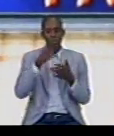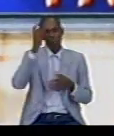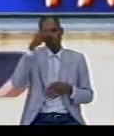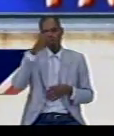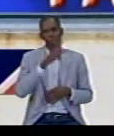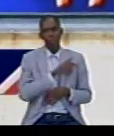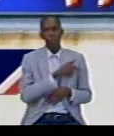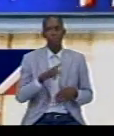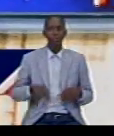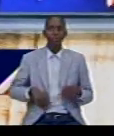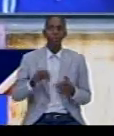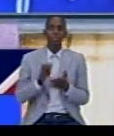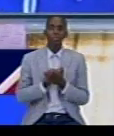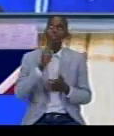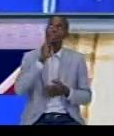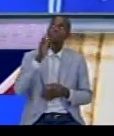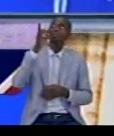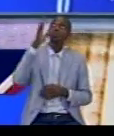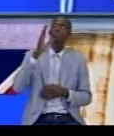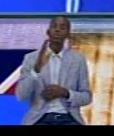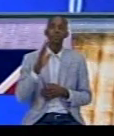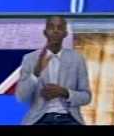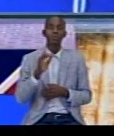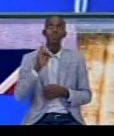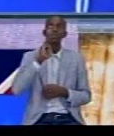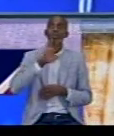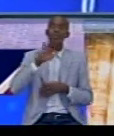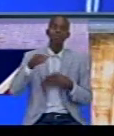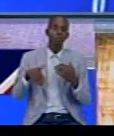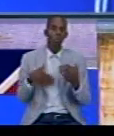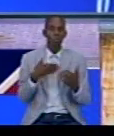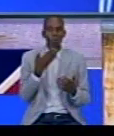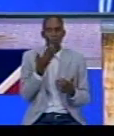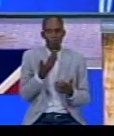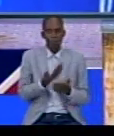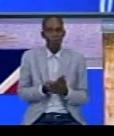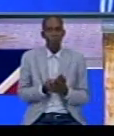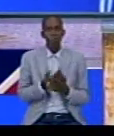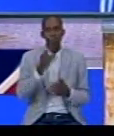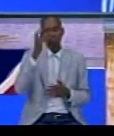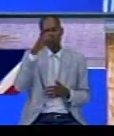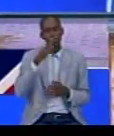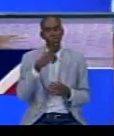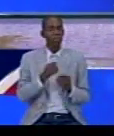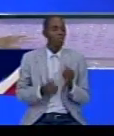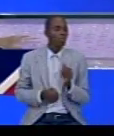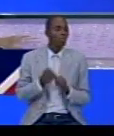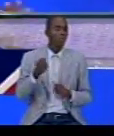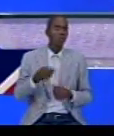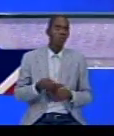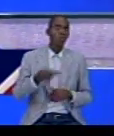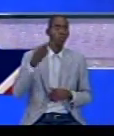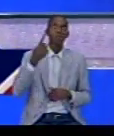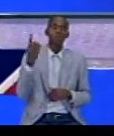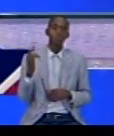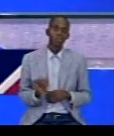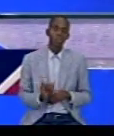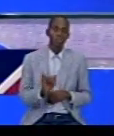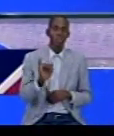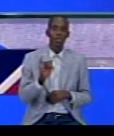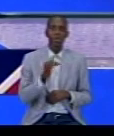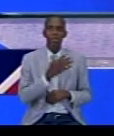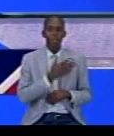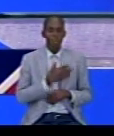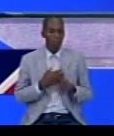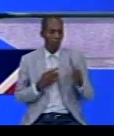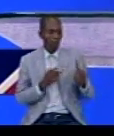king. That's God we're talking about. God is foremost, is the highest, is eternal, and is